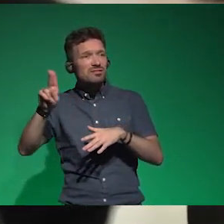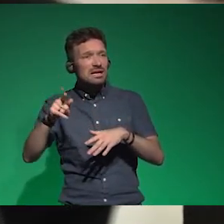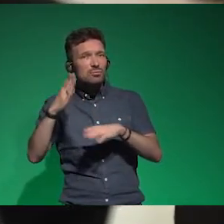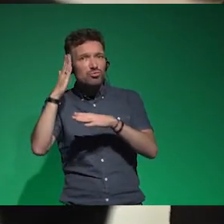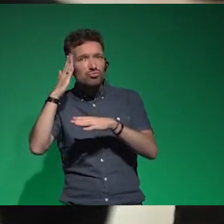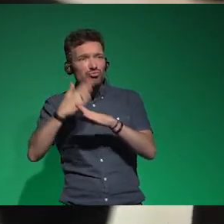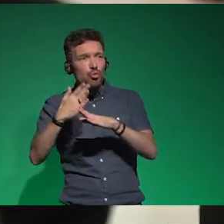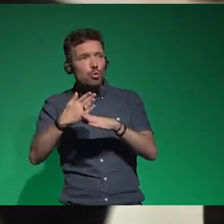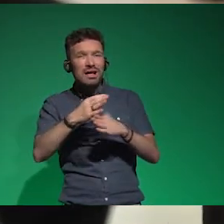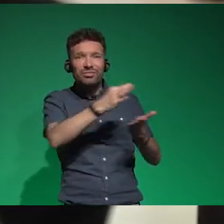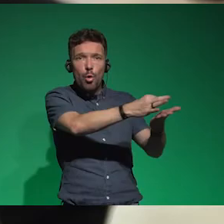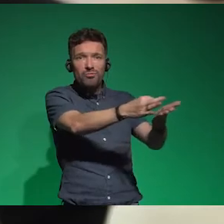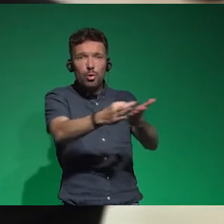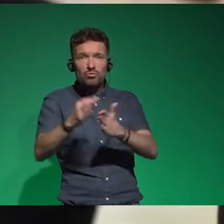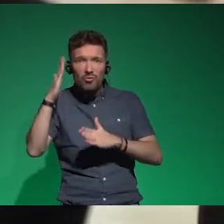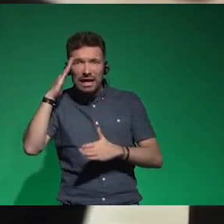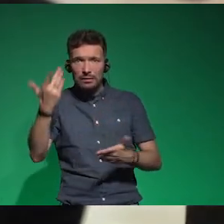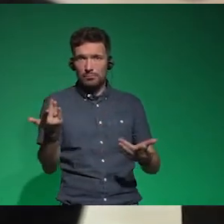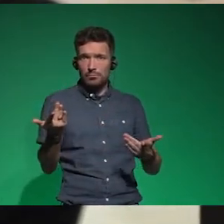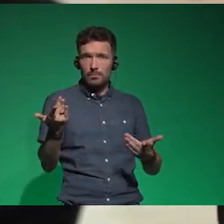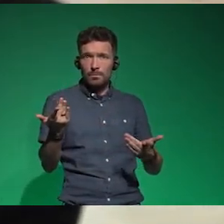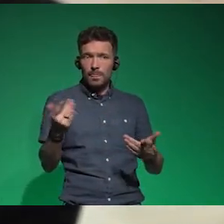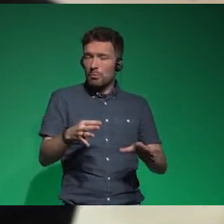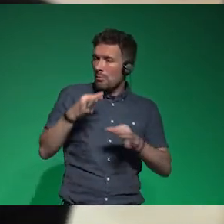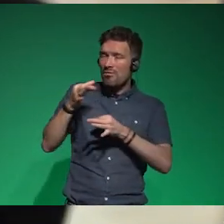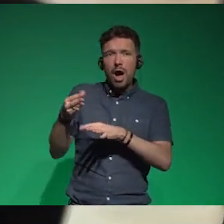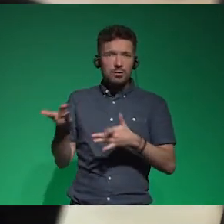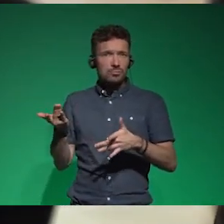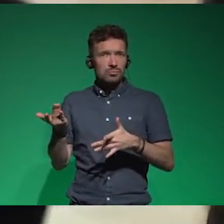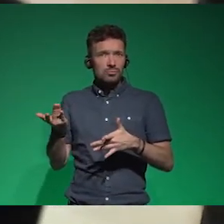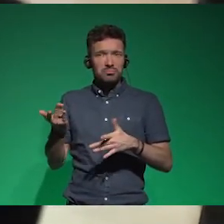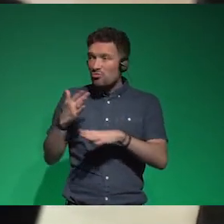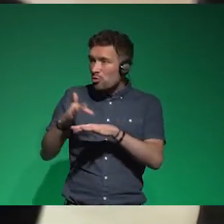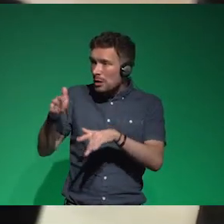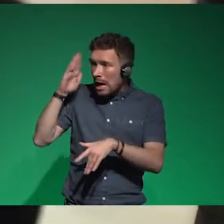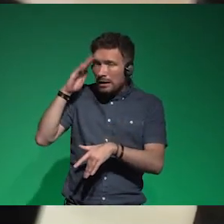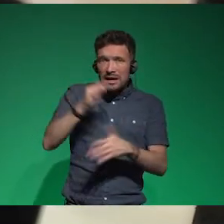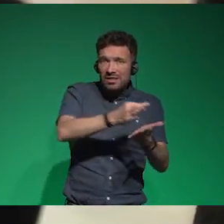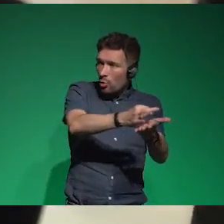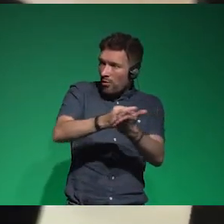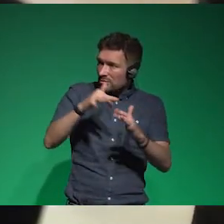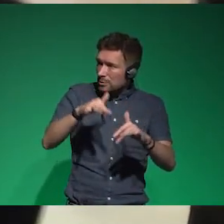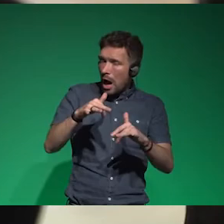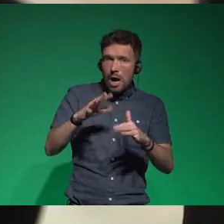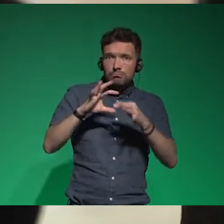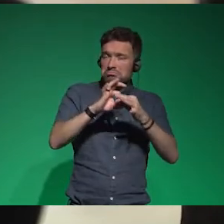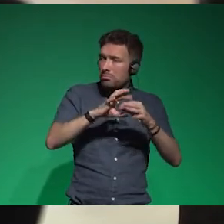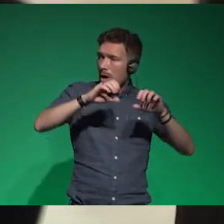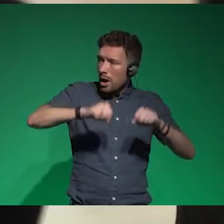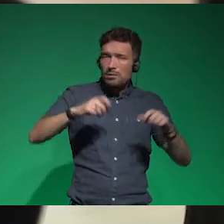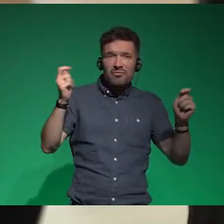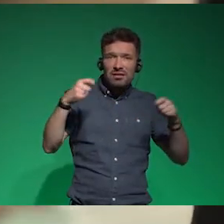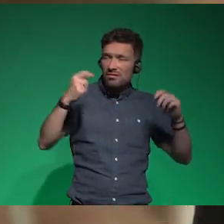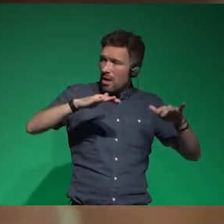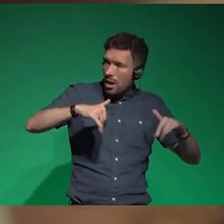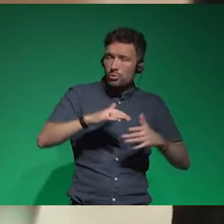Göttingen researchers than with you who come from another area? Is it like that? Or is it more that they think, well,